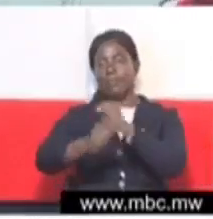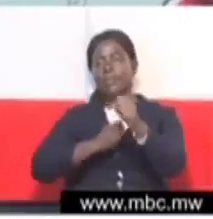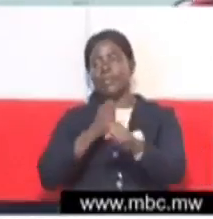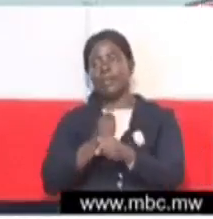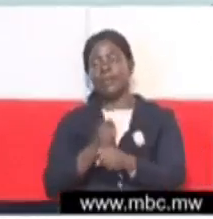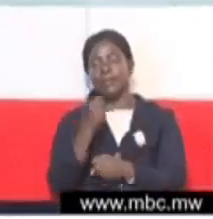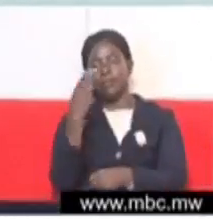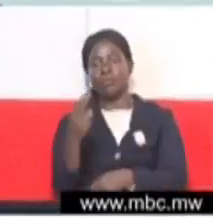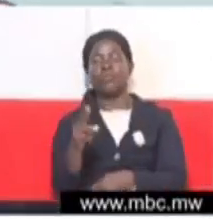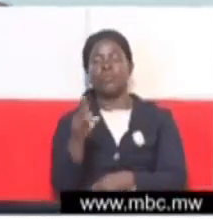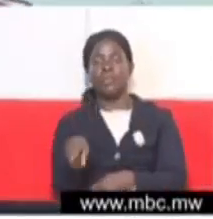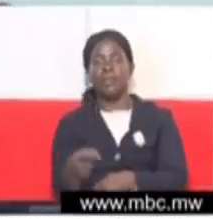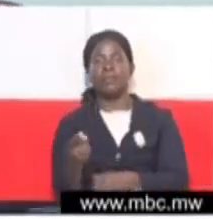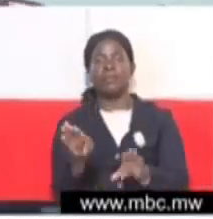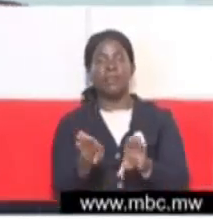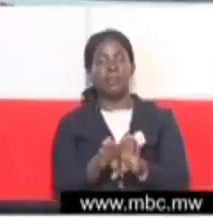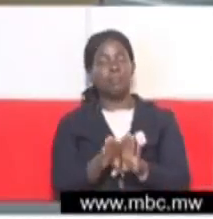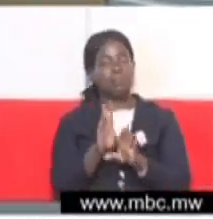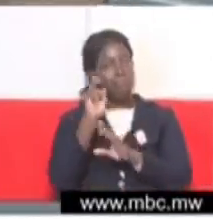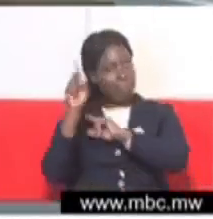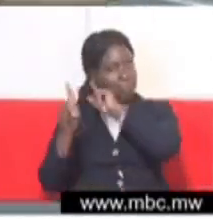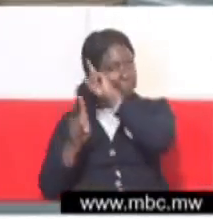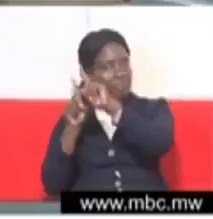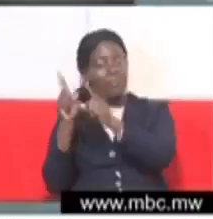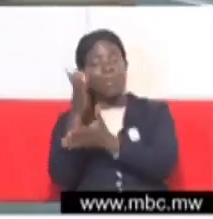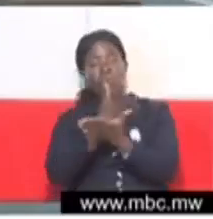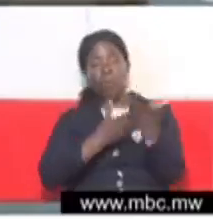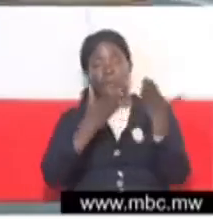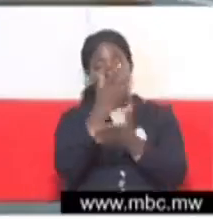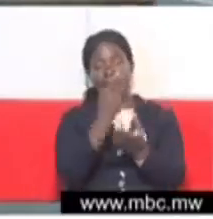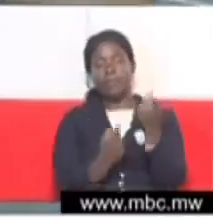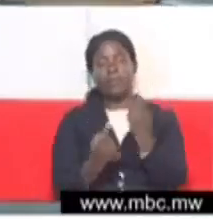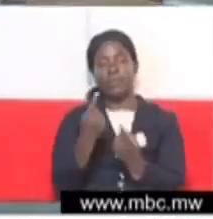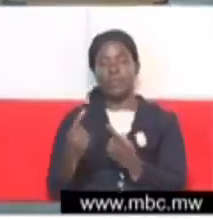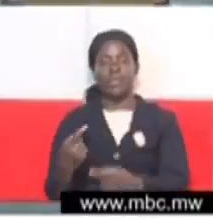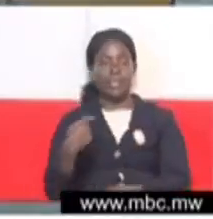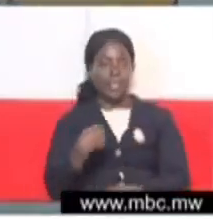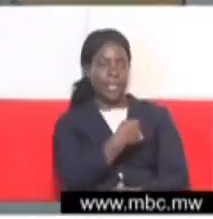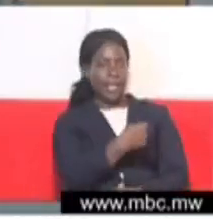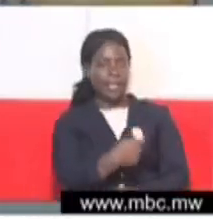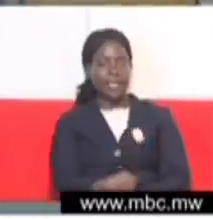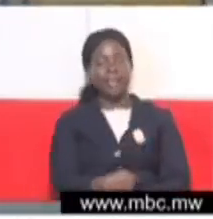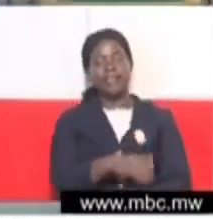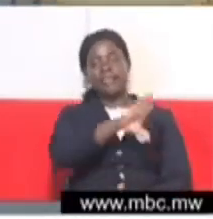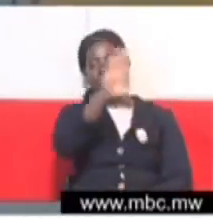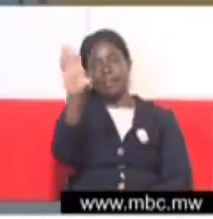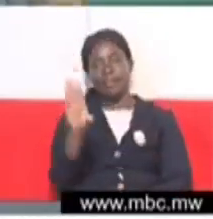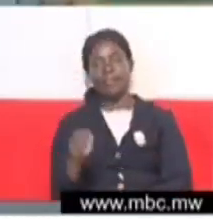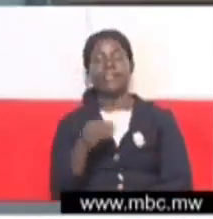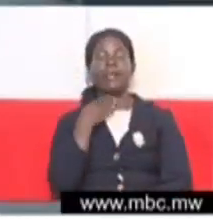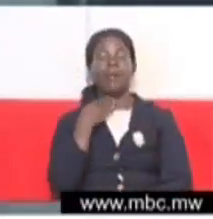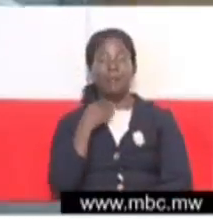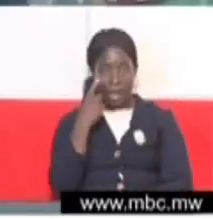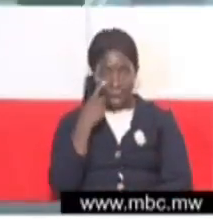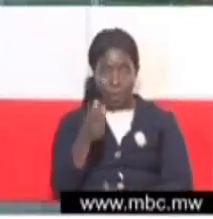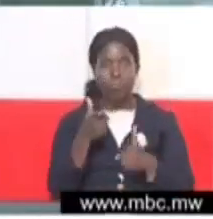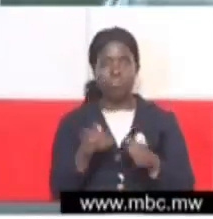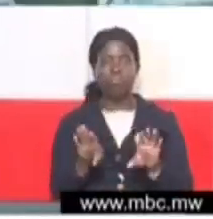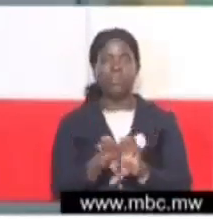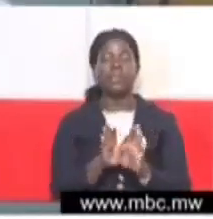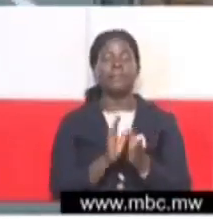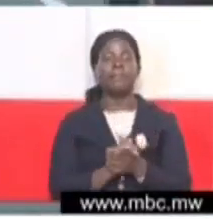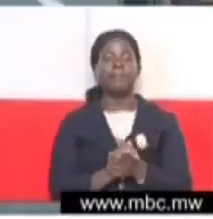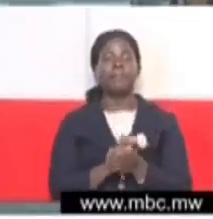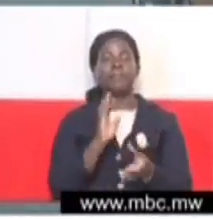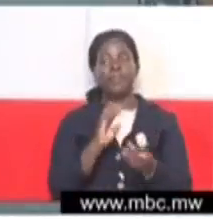People's Republic of China and African countries that have ties with China meet to coordinate their efforts and